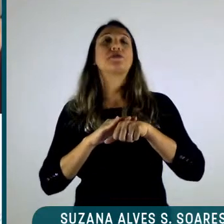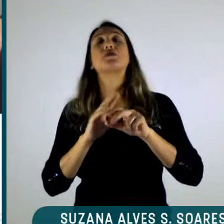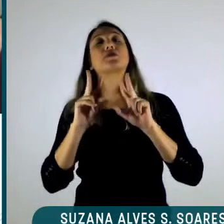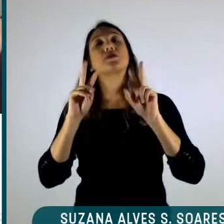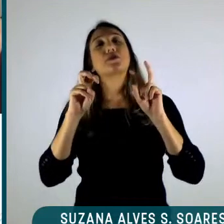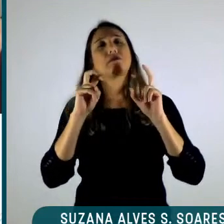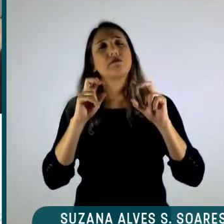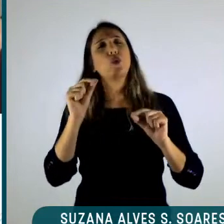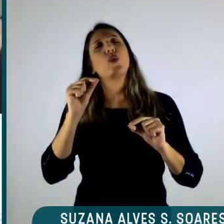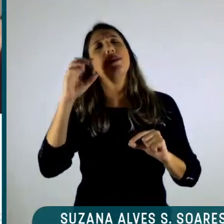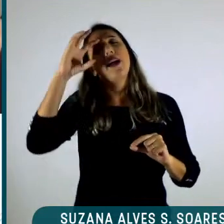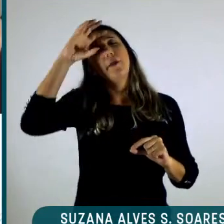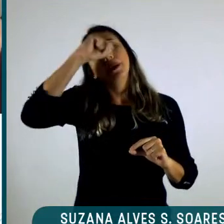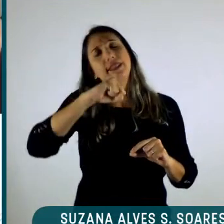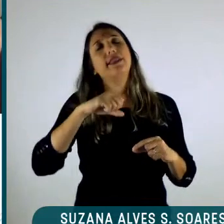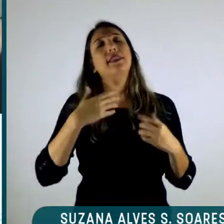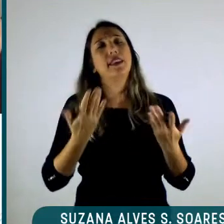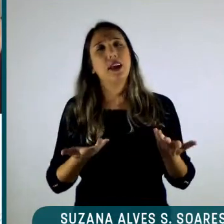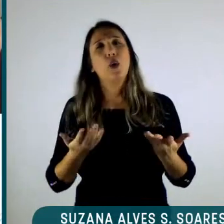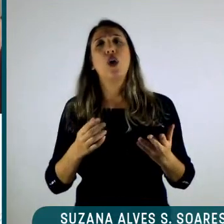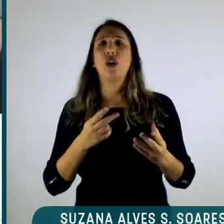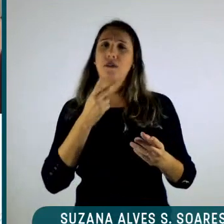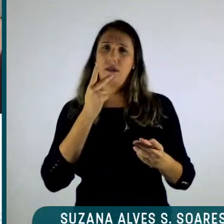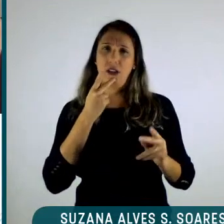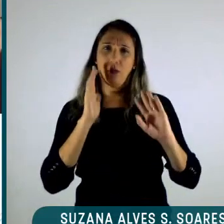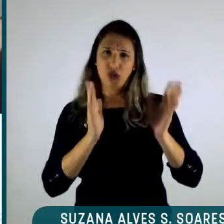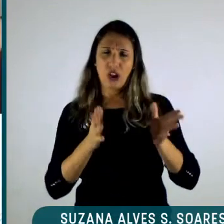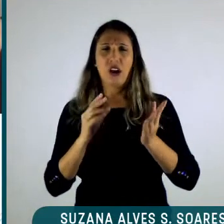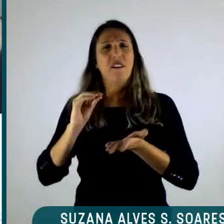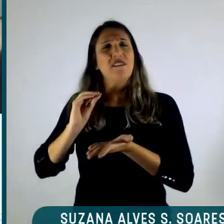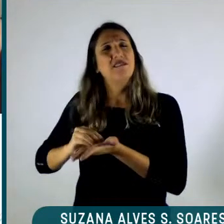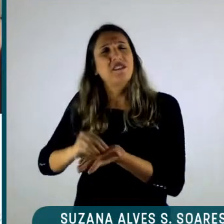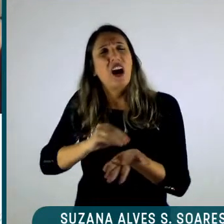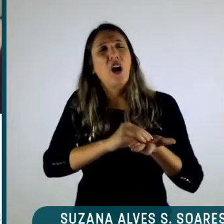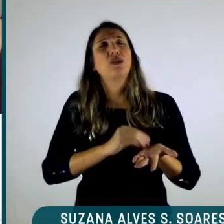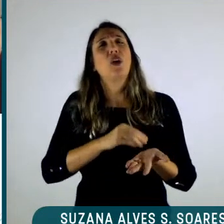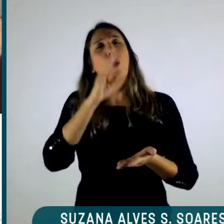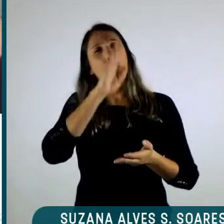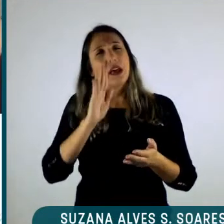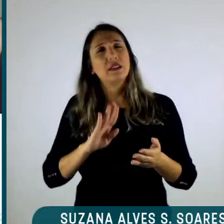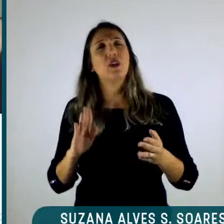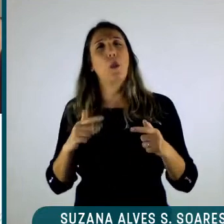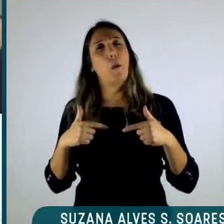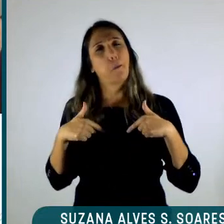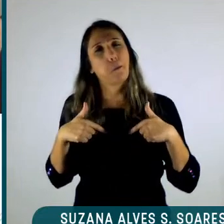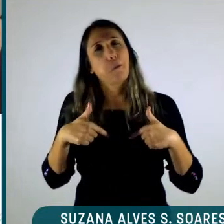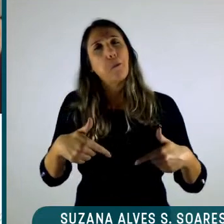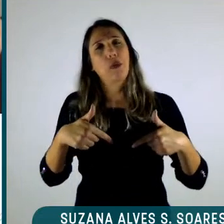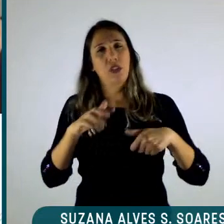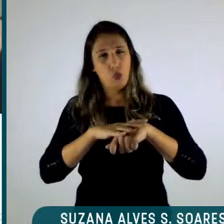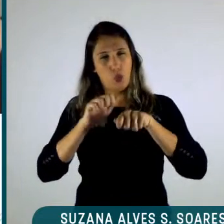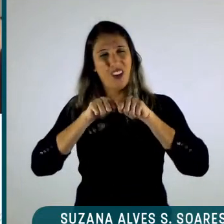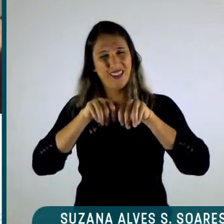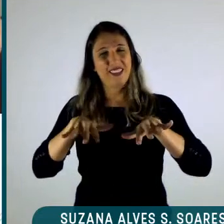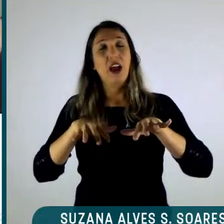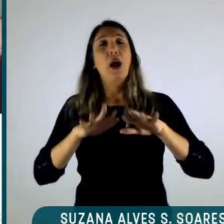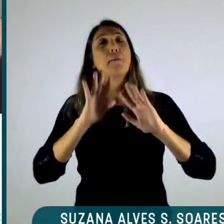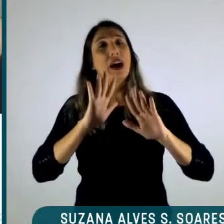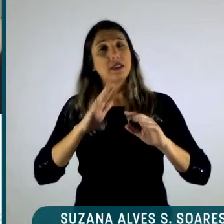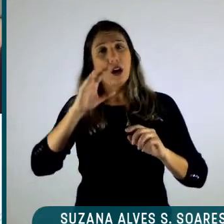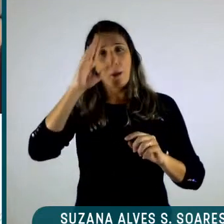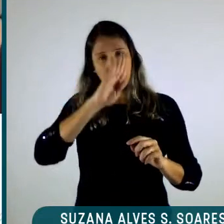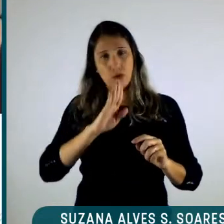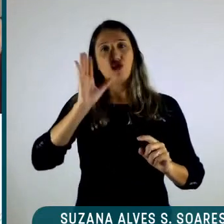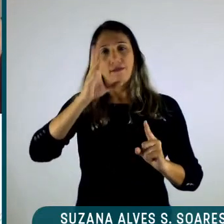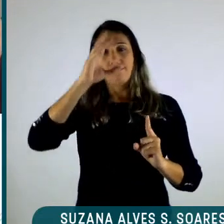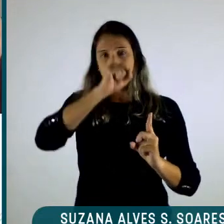get rest. But we're talking about what are the lessons learned, as we still have a lot for Brazil to stop facing this